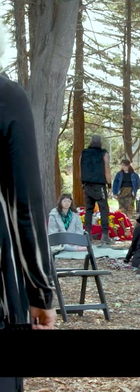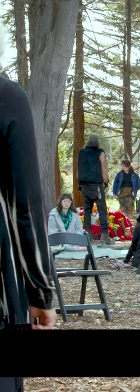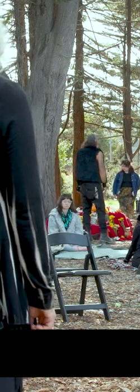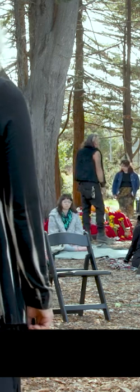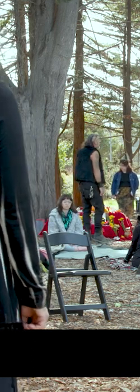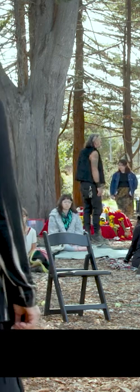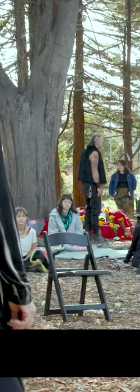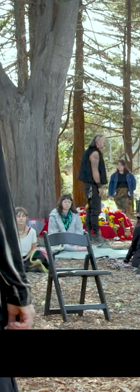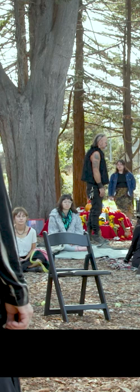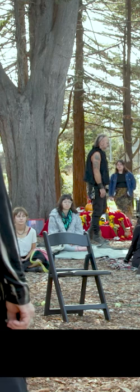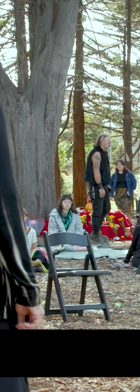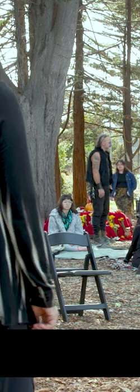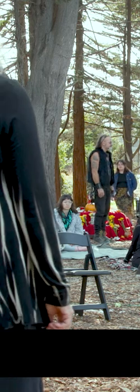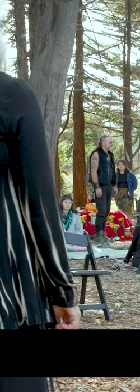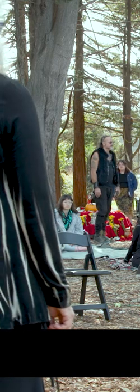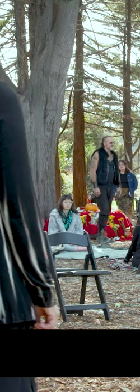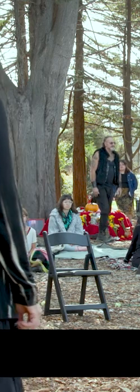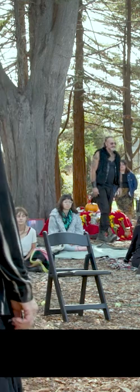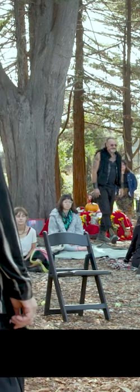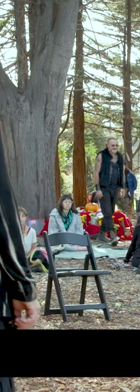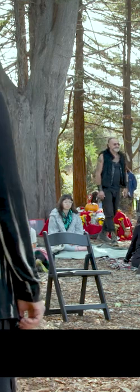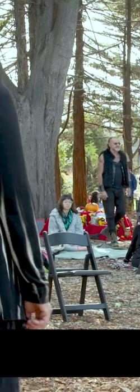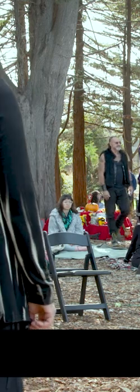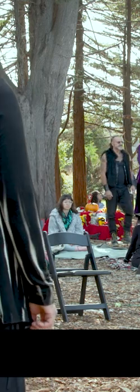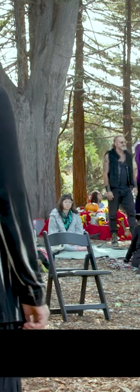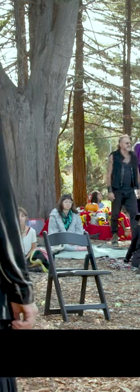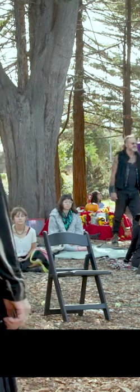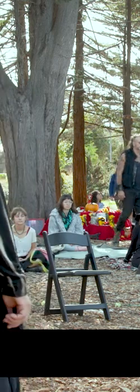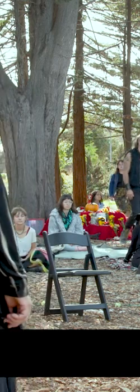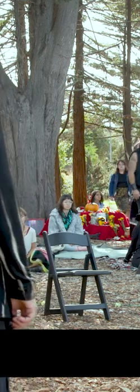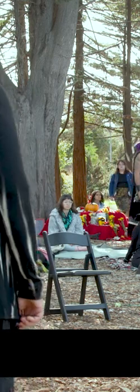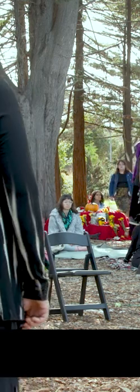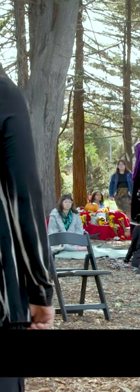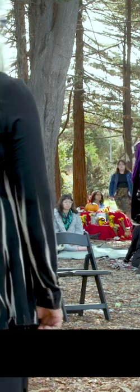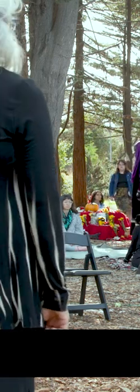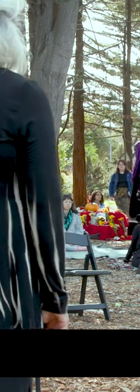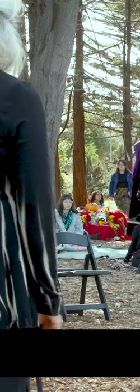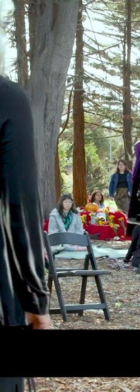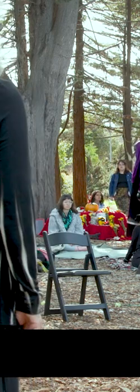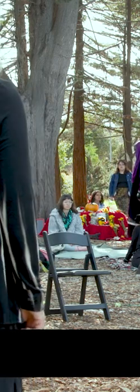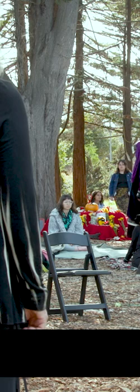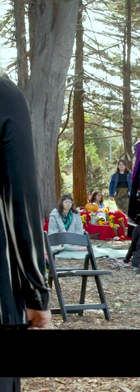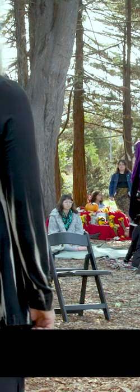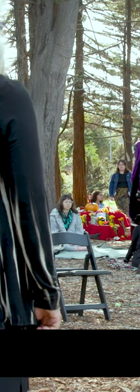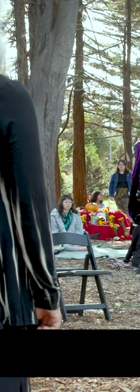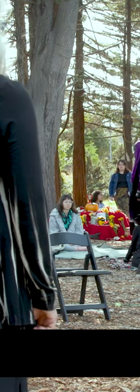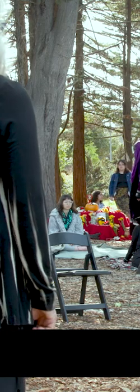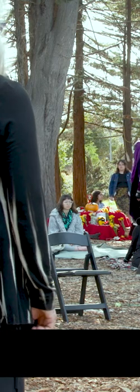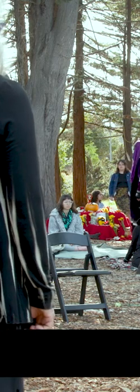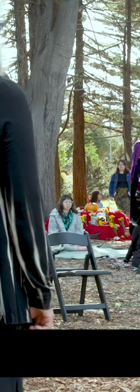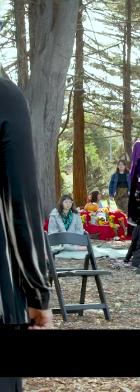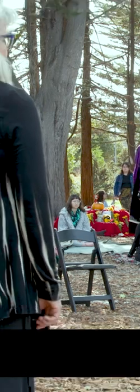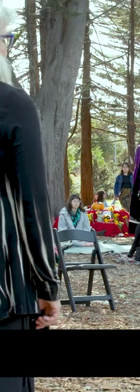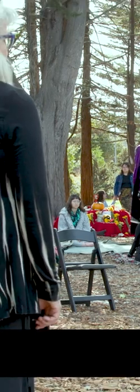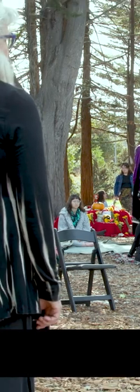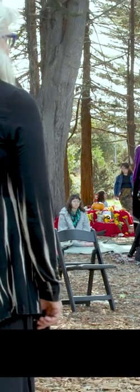Gravel, Joe Mazlich, Joel Bergeron, John Owen,